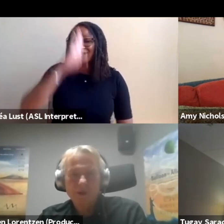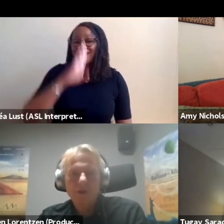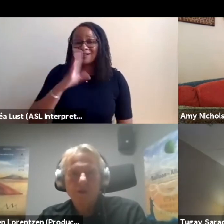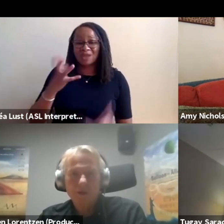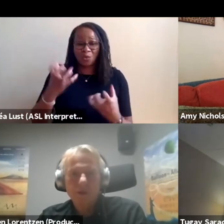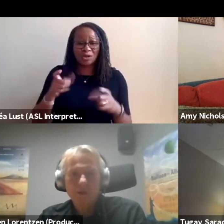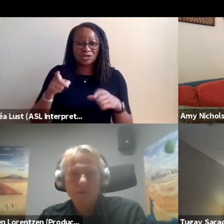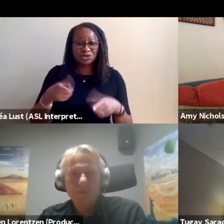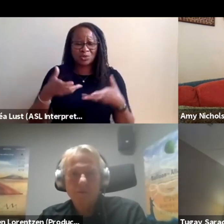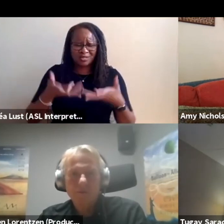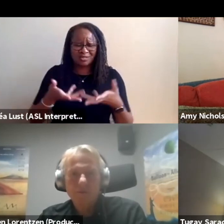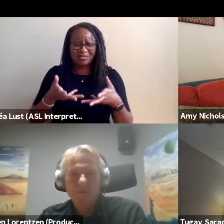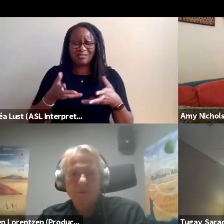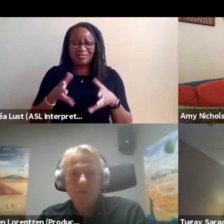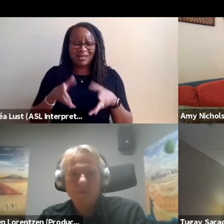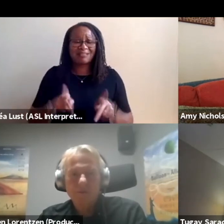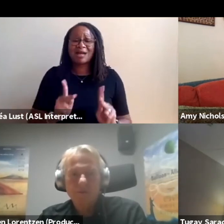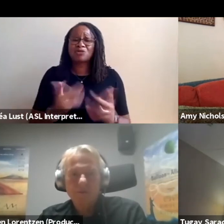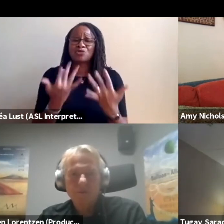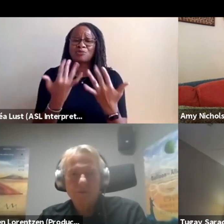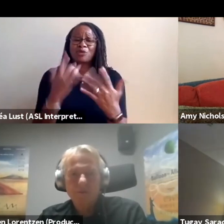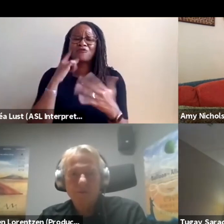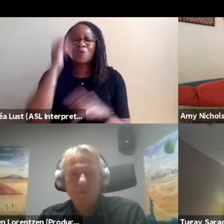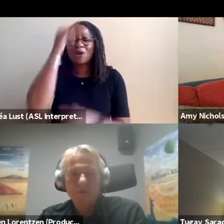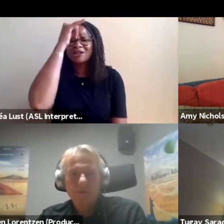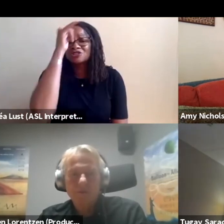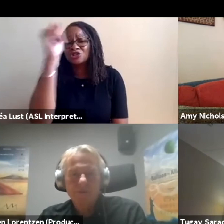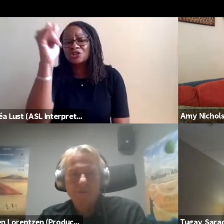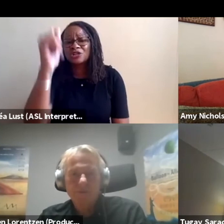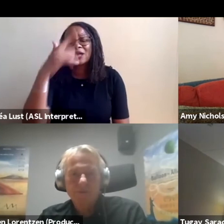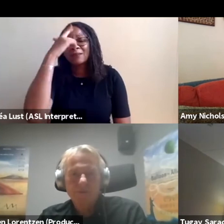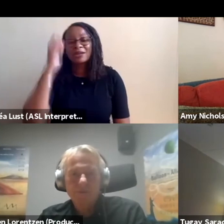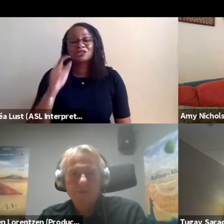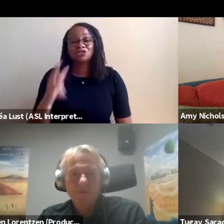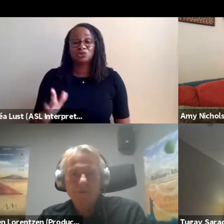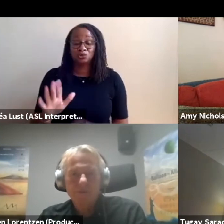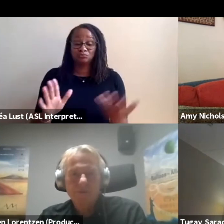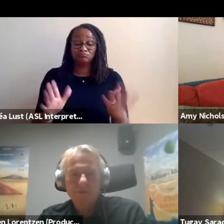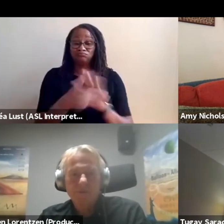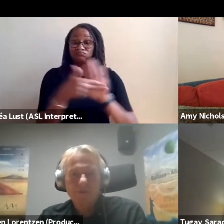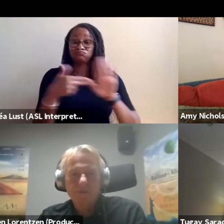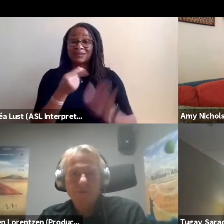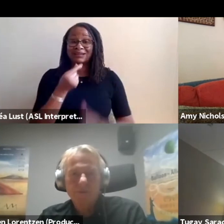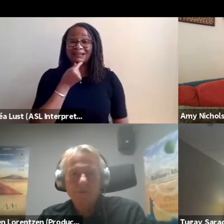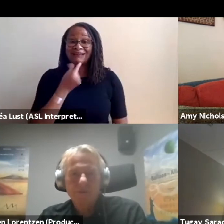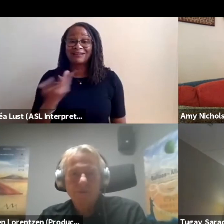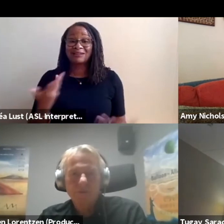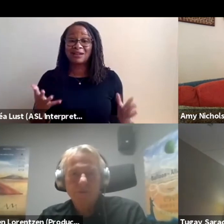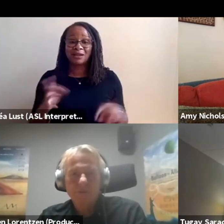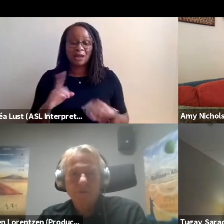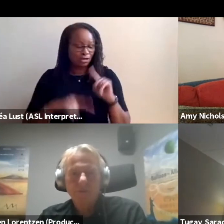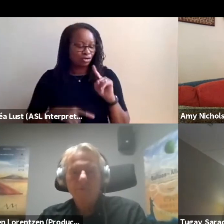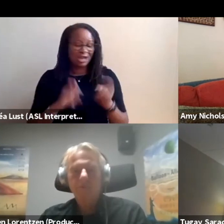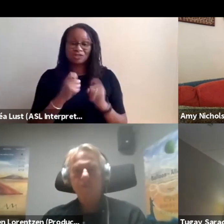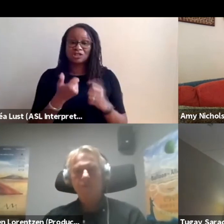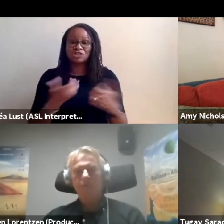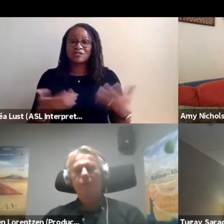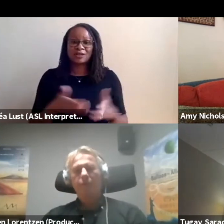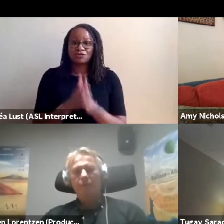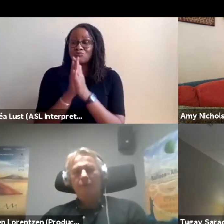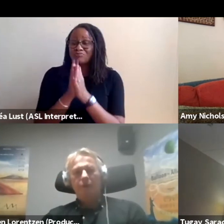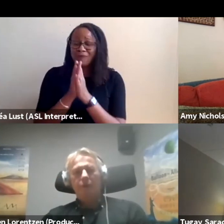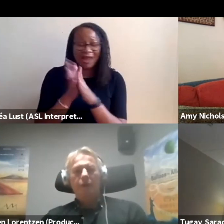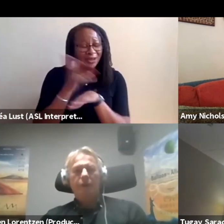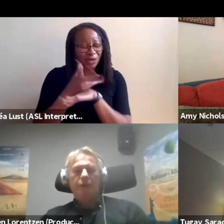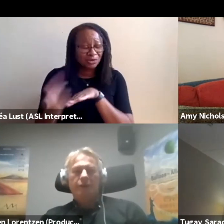let you burn for an eternity just because you are gay and you can't change anything? You've prayed that it goes away, but